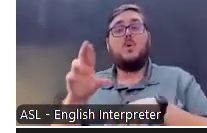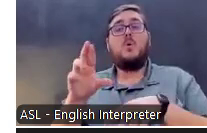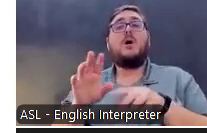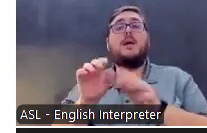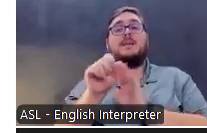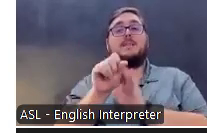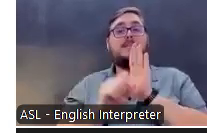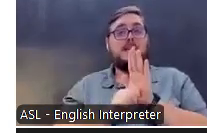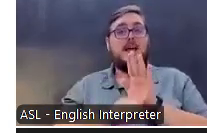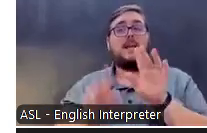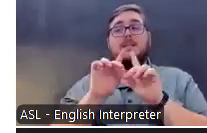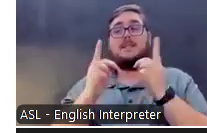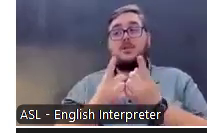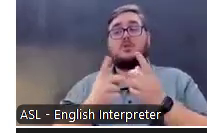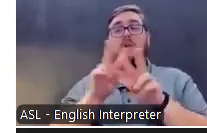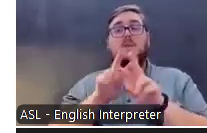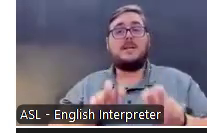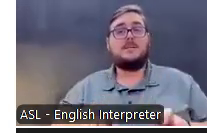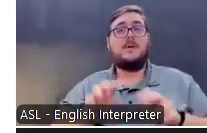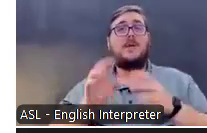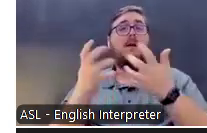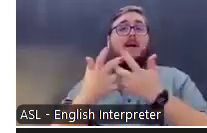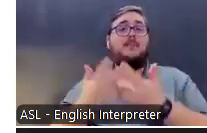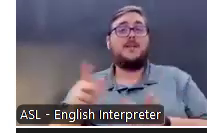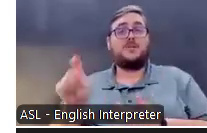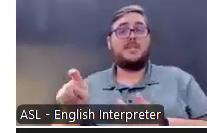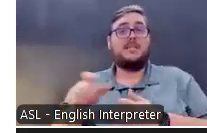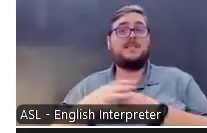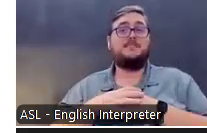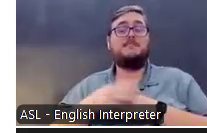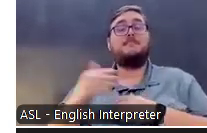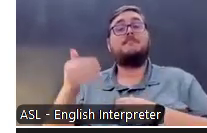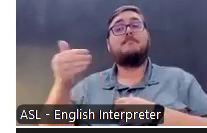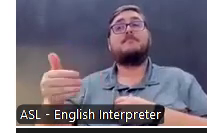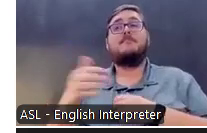assessment accommodation needs. Next slide.